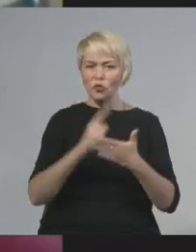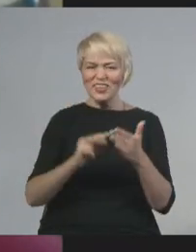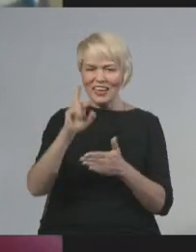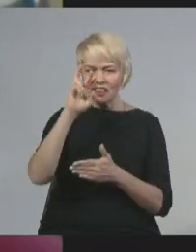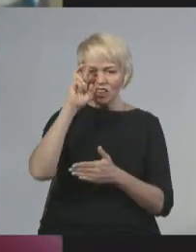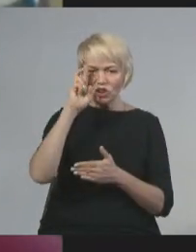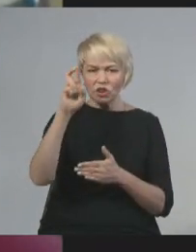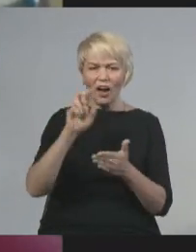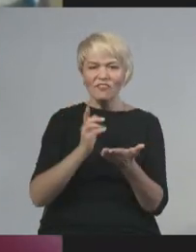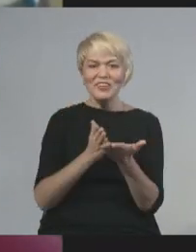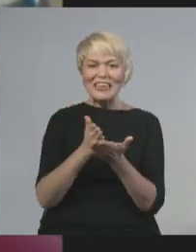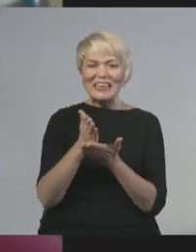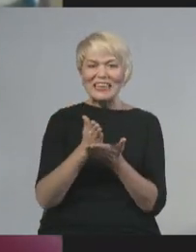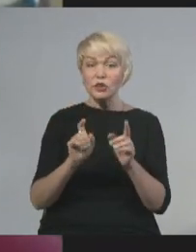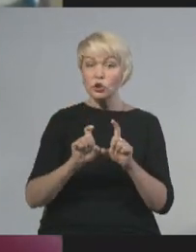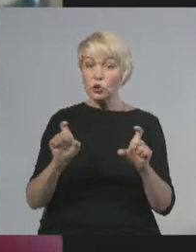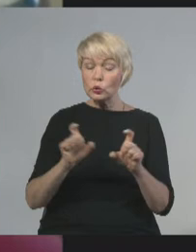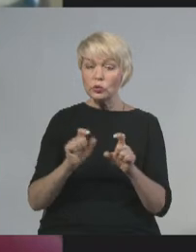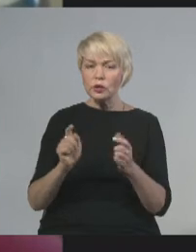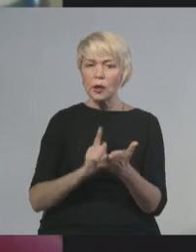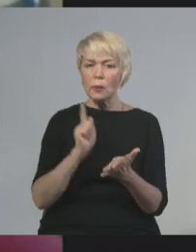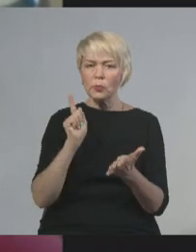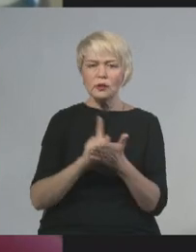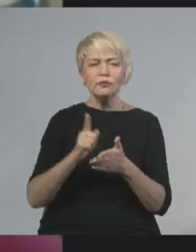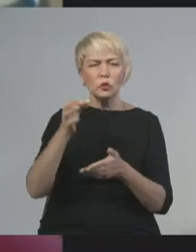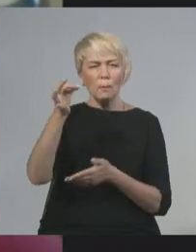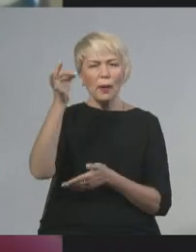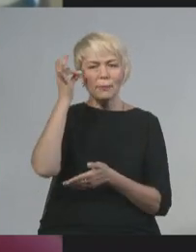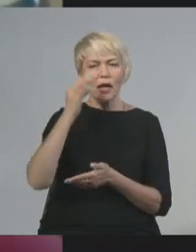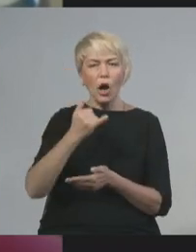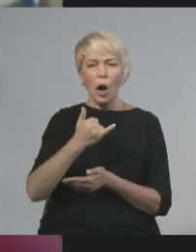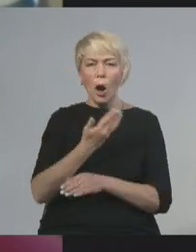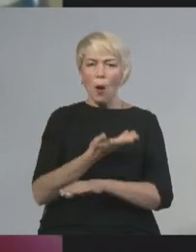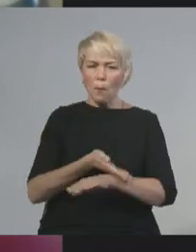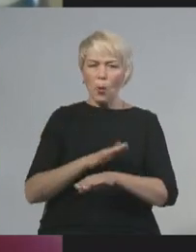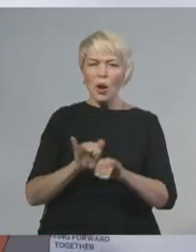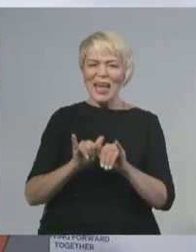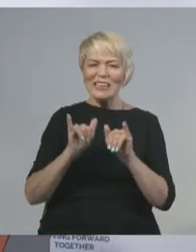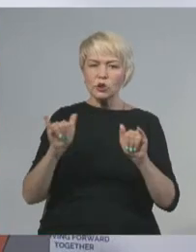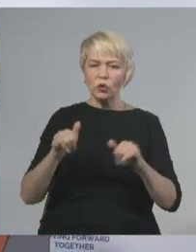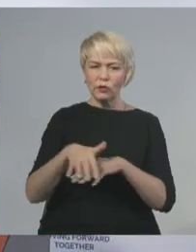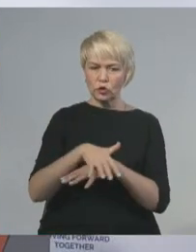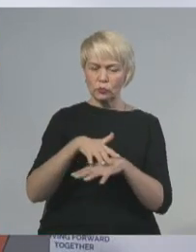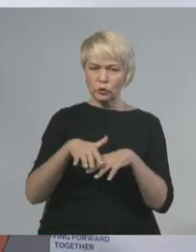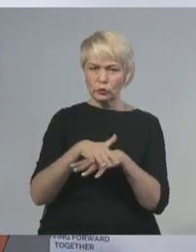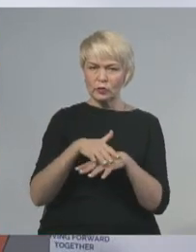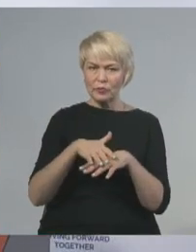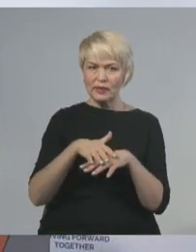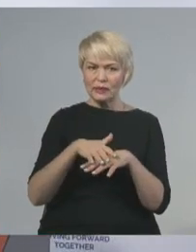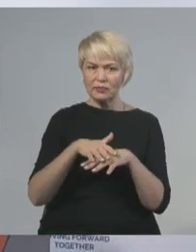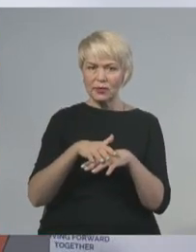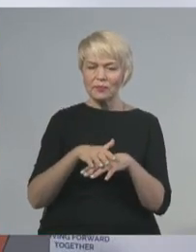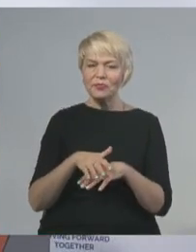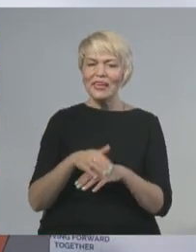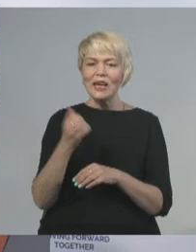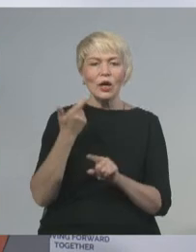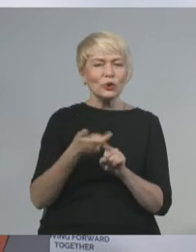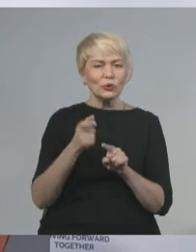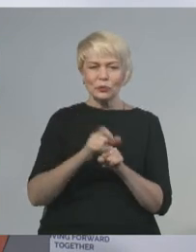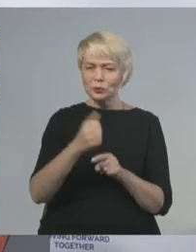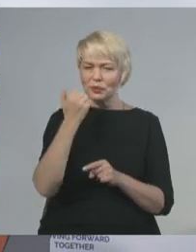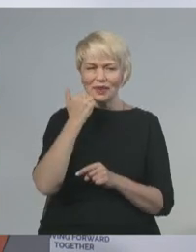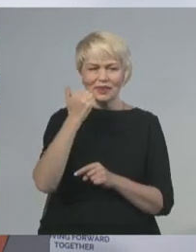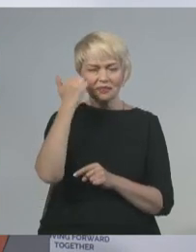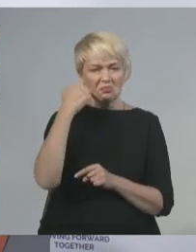society this is more on the opposition side thank you one it's interesting that in your country the numbers are going down before